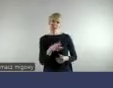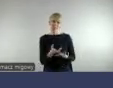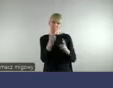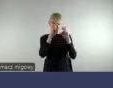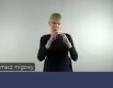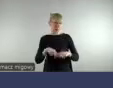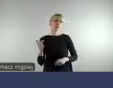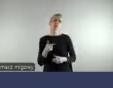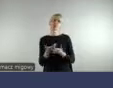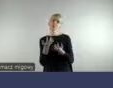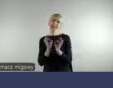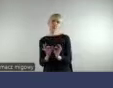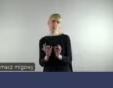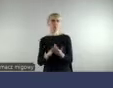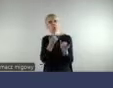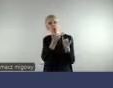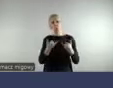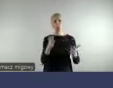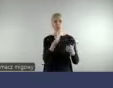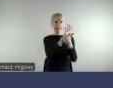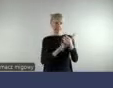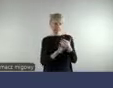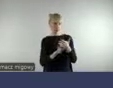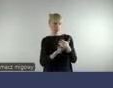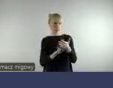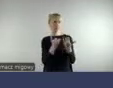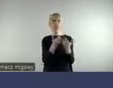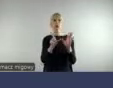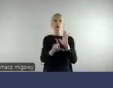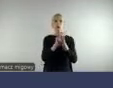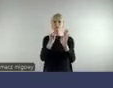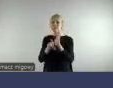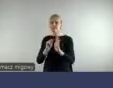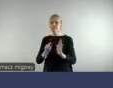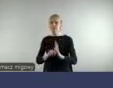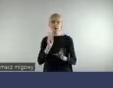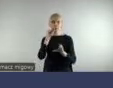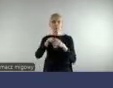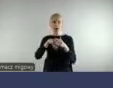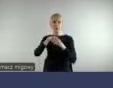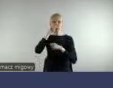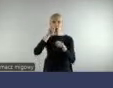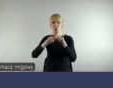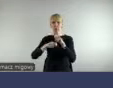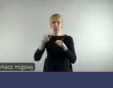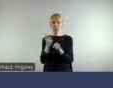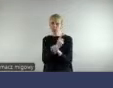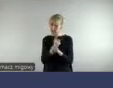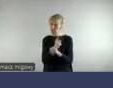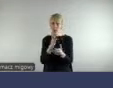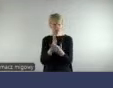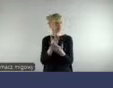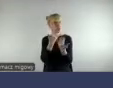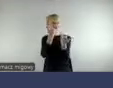could occur and describes potential consequences for the society if they do so. So the analysis